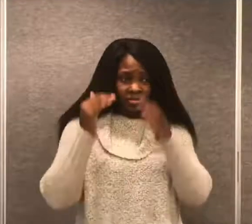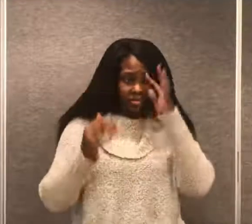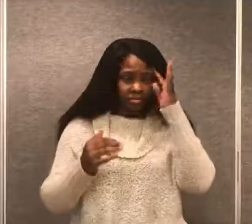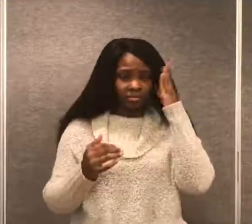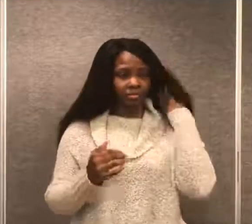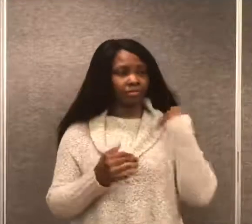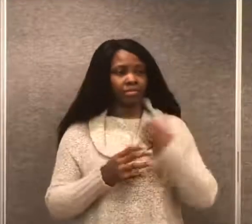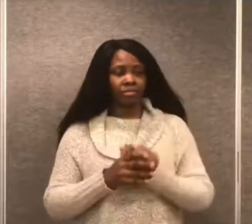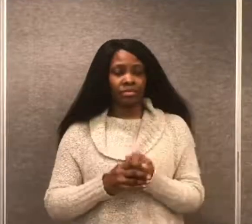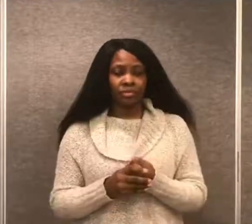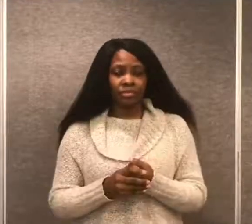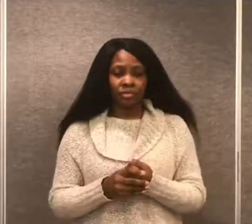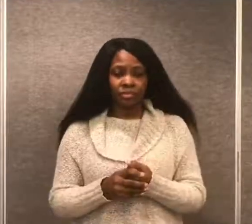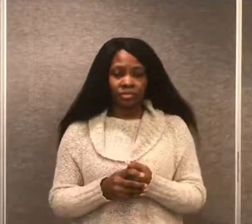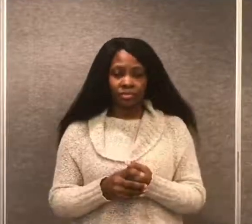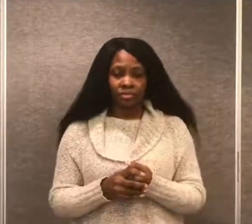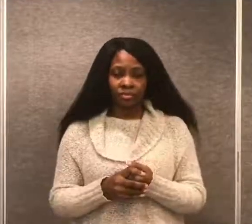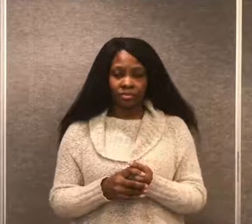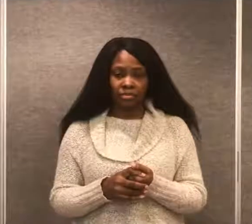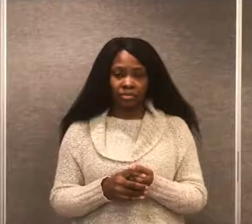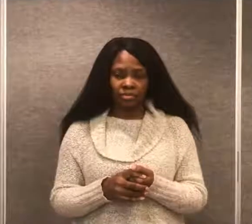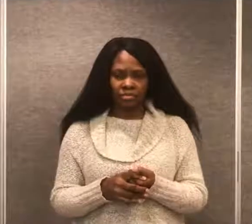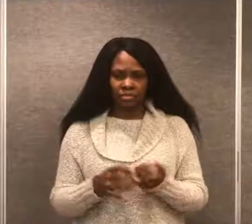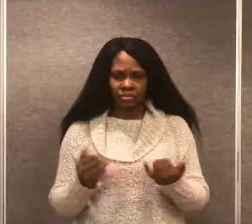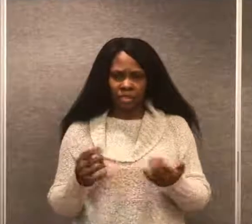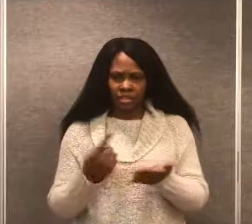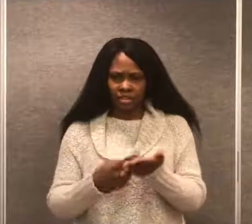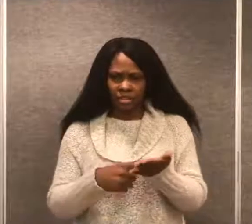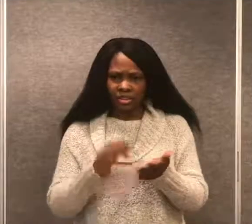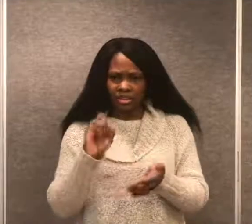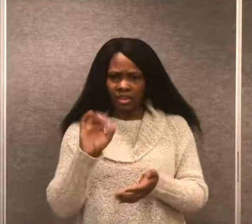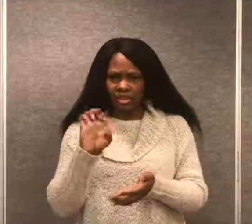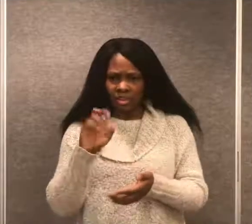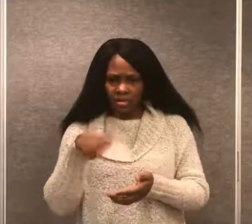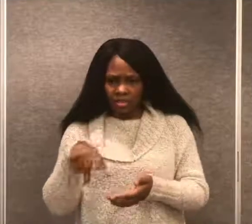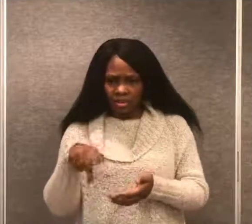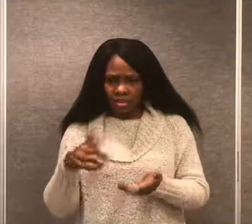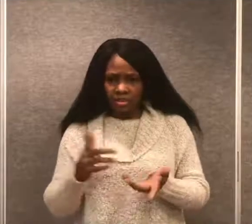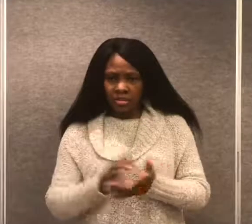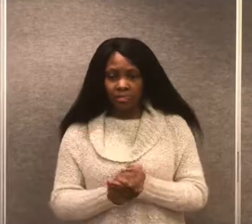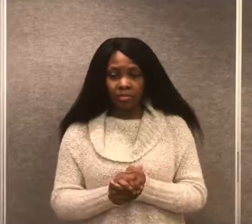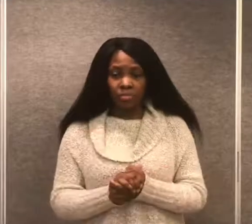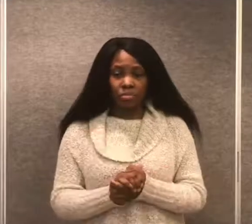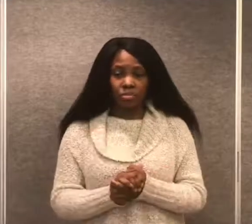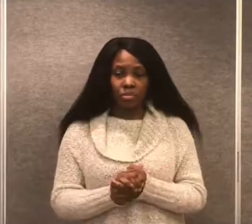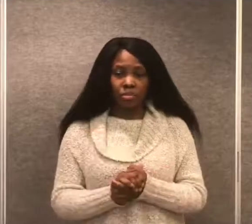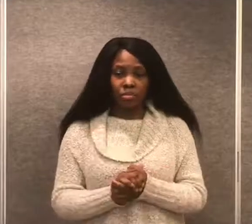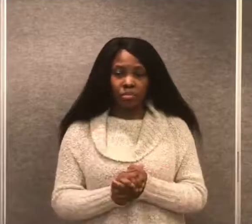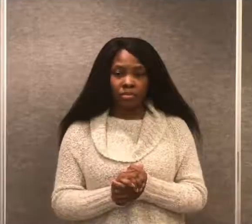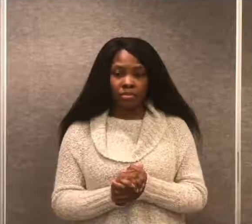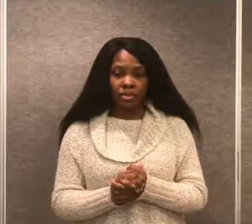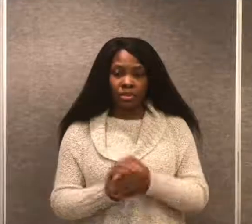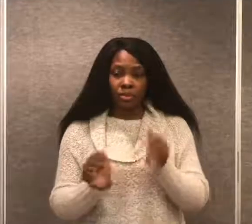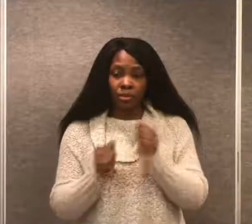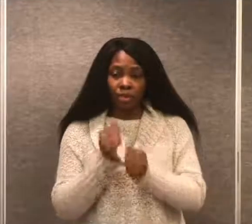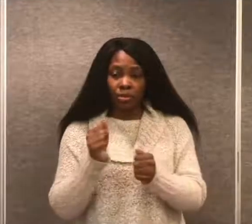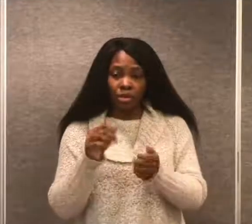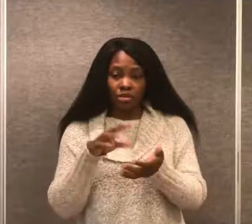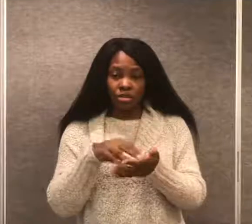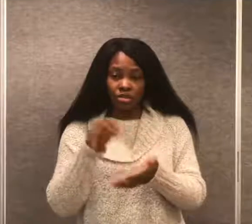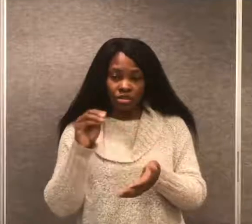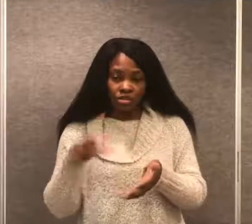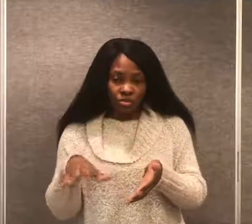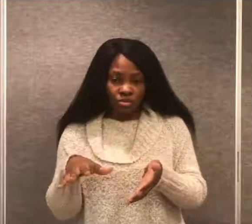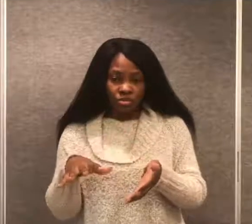bit of it. If you want to just talk about IEPs a little bit with how we want to take care of students. So the majority of the students that were our most